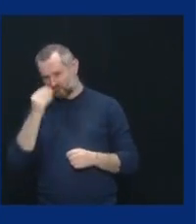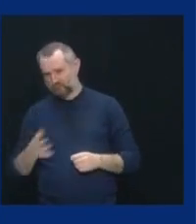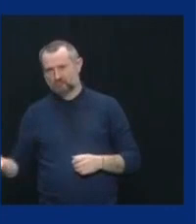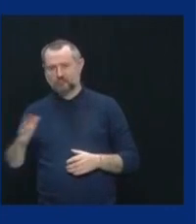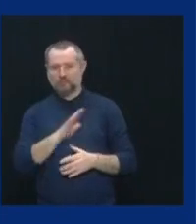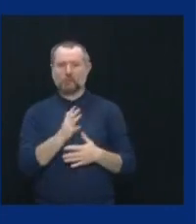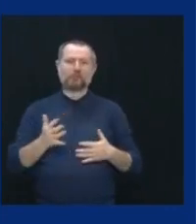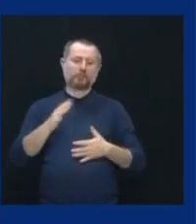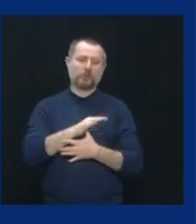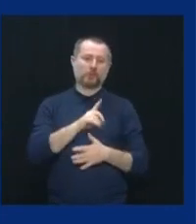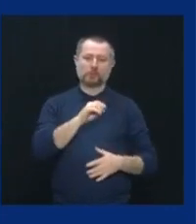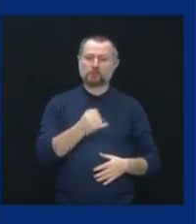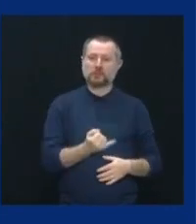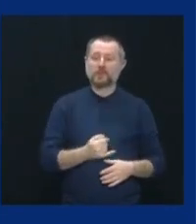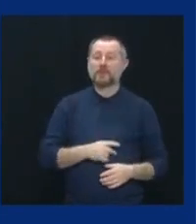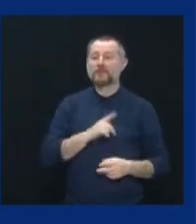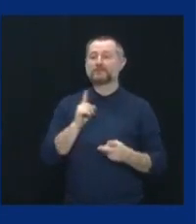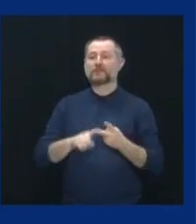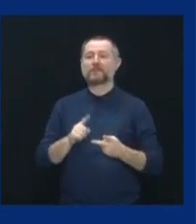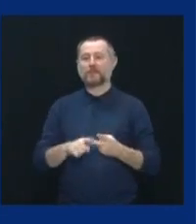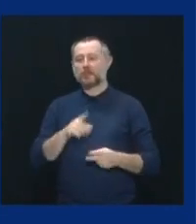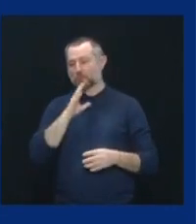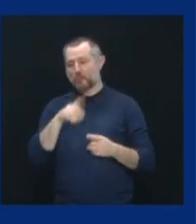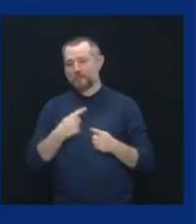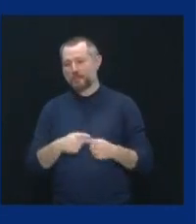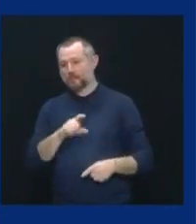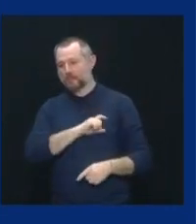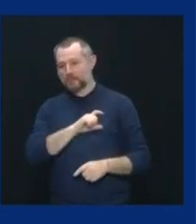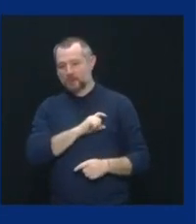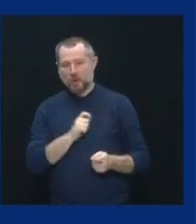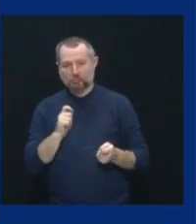precedence. On the police reform,